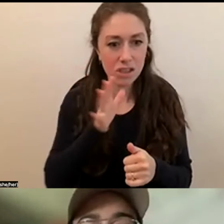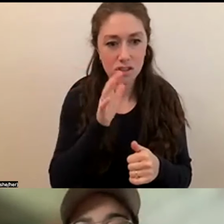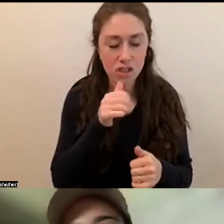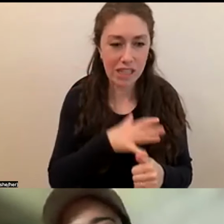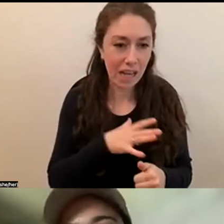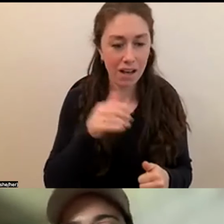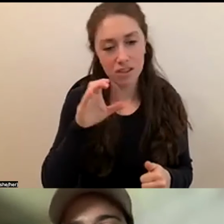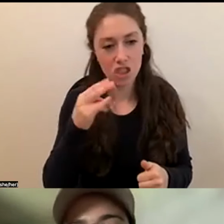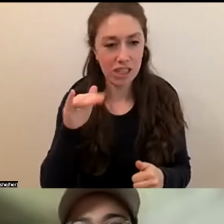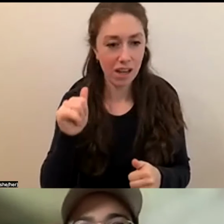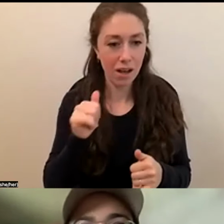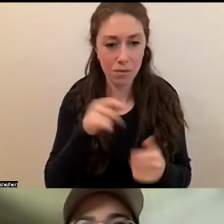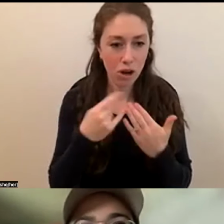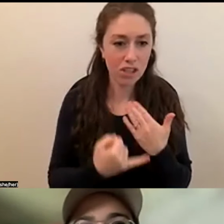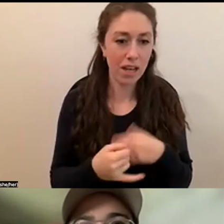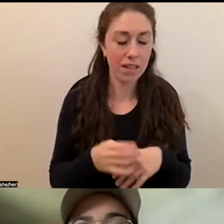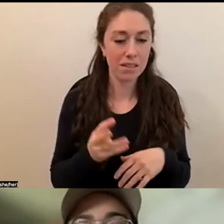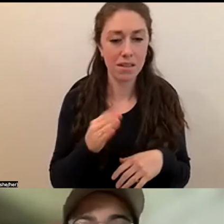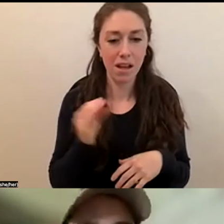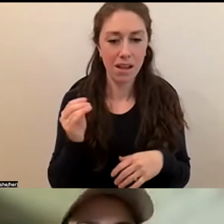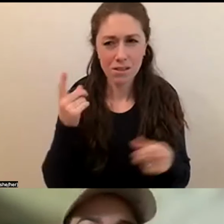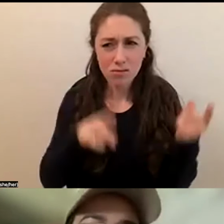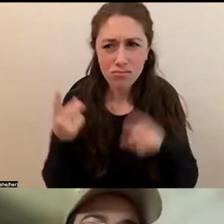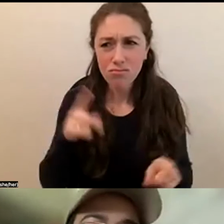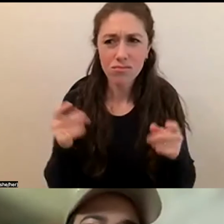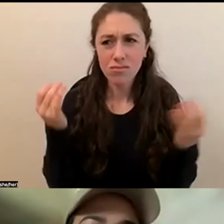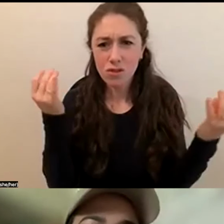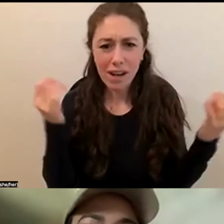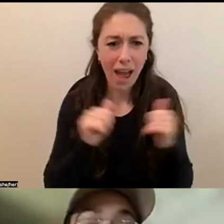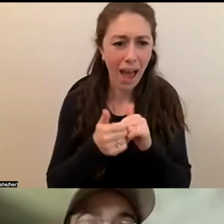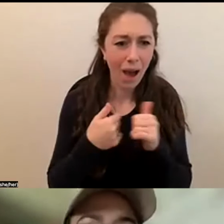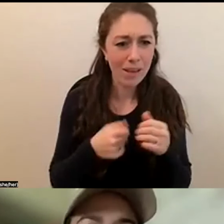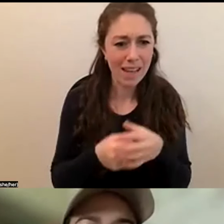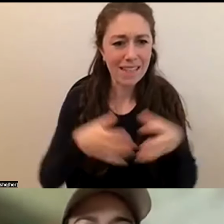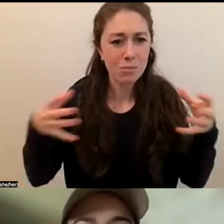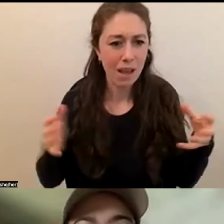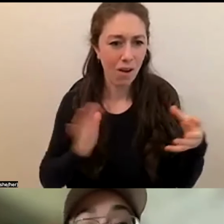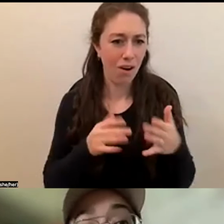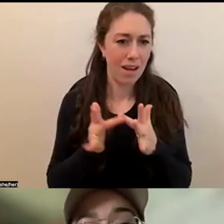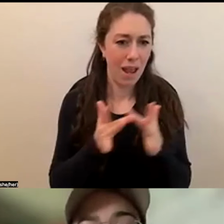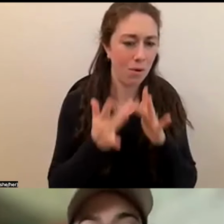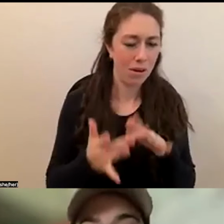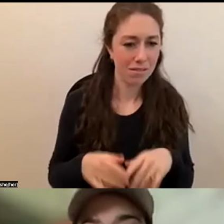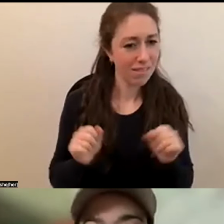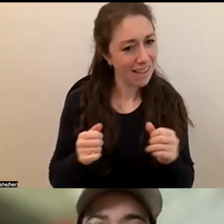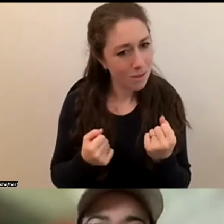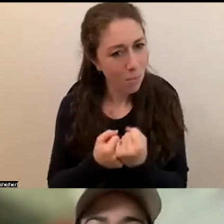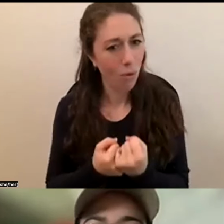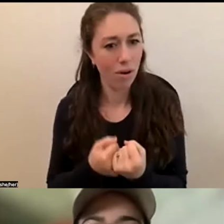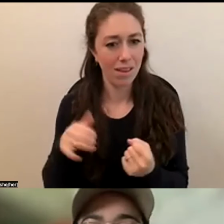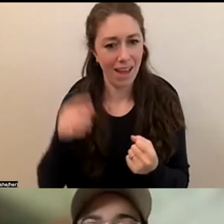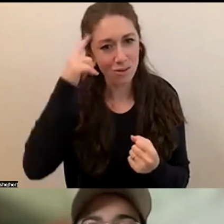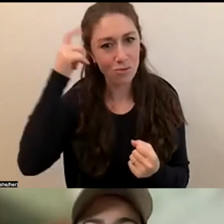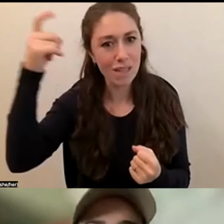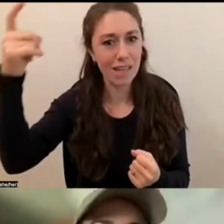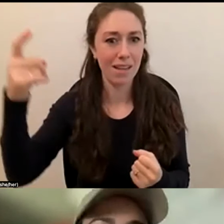in strategizing how we can expand our networks and be able to support the dream of